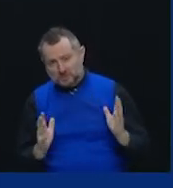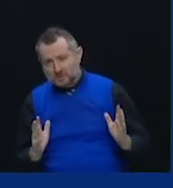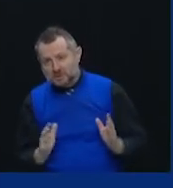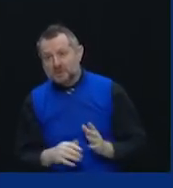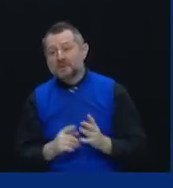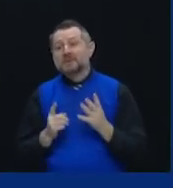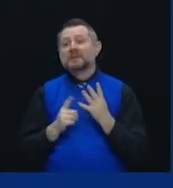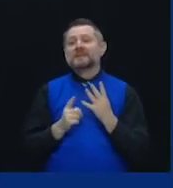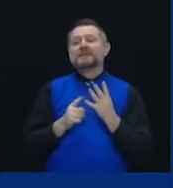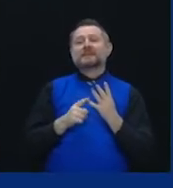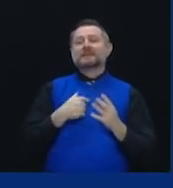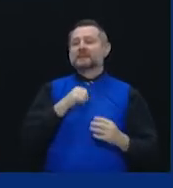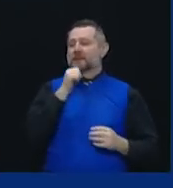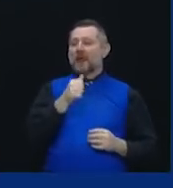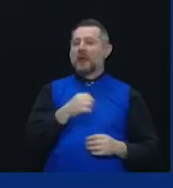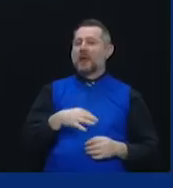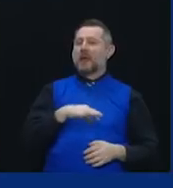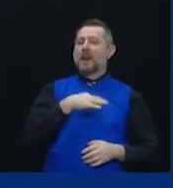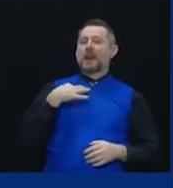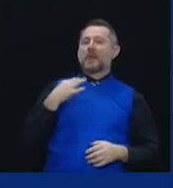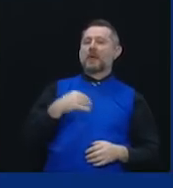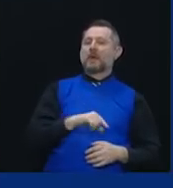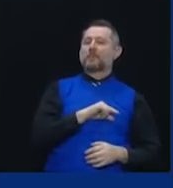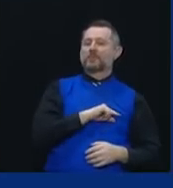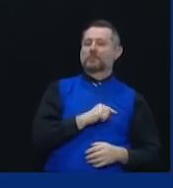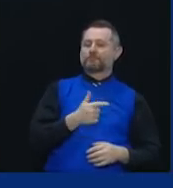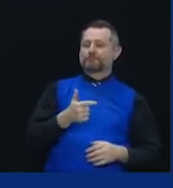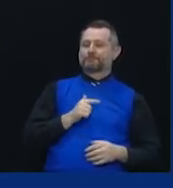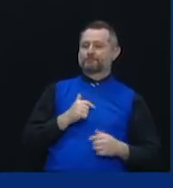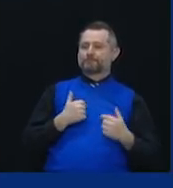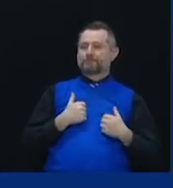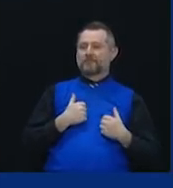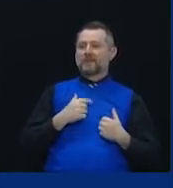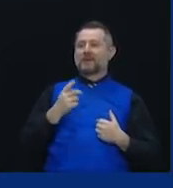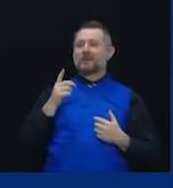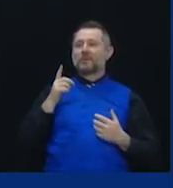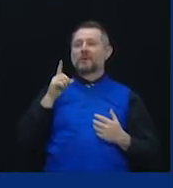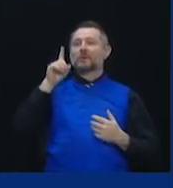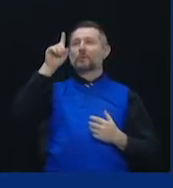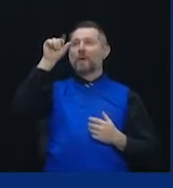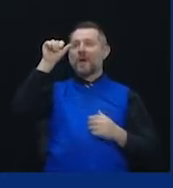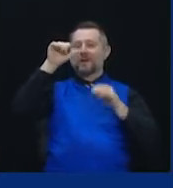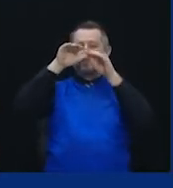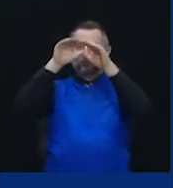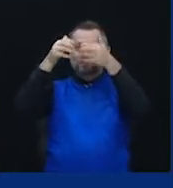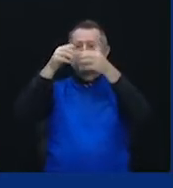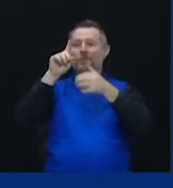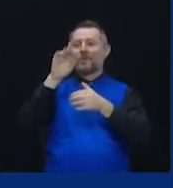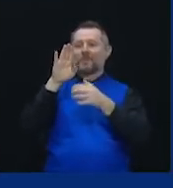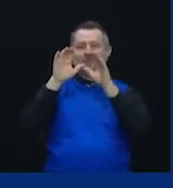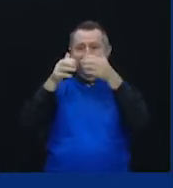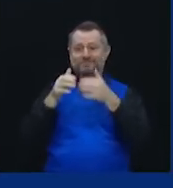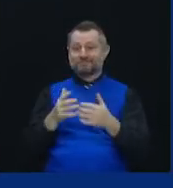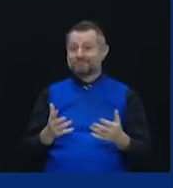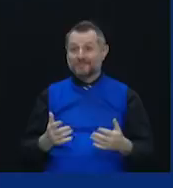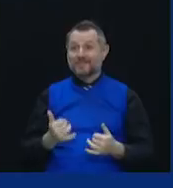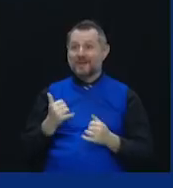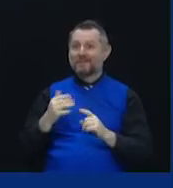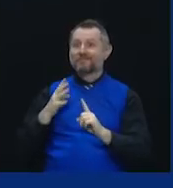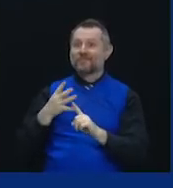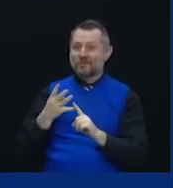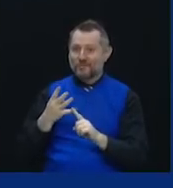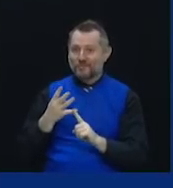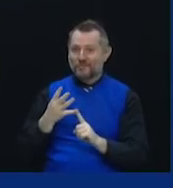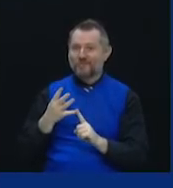eligible. I'm not eligible yet. Well, today, that's gone.